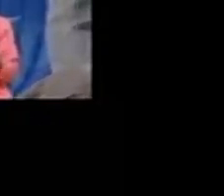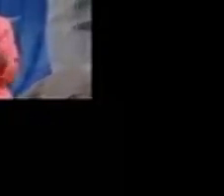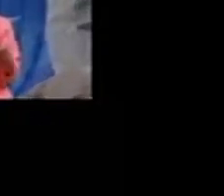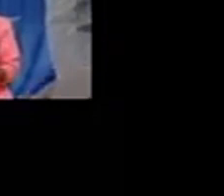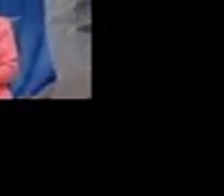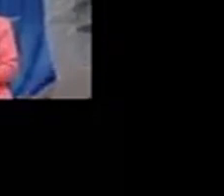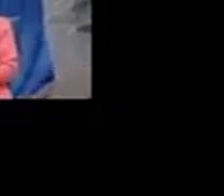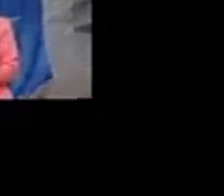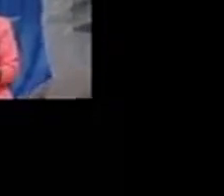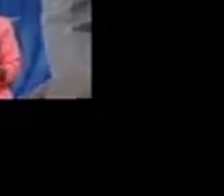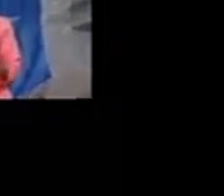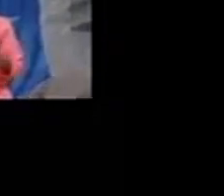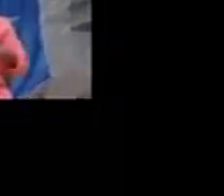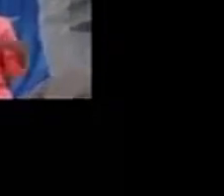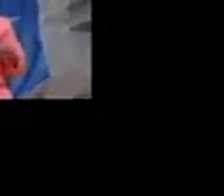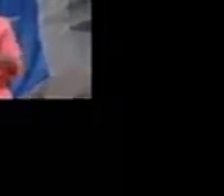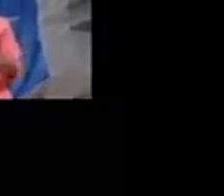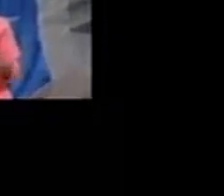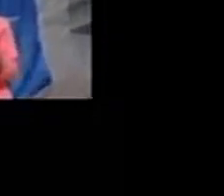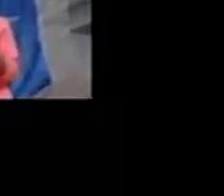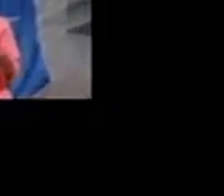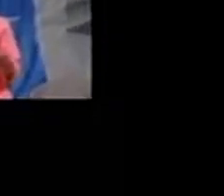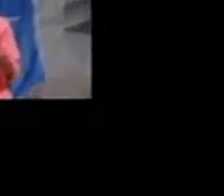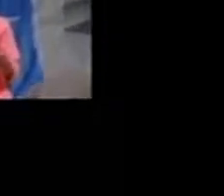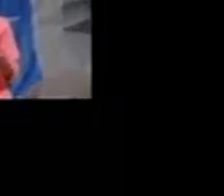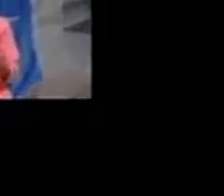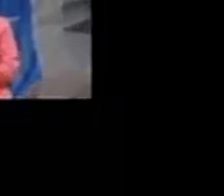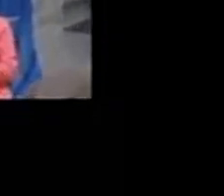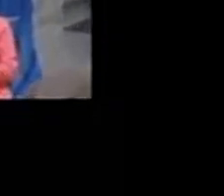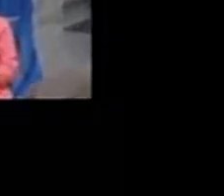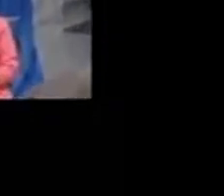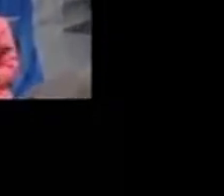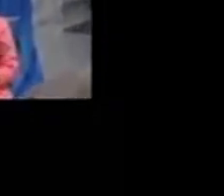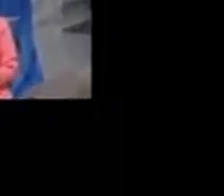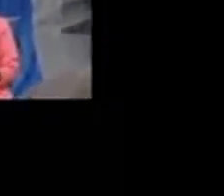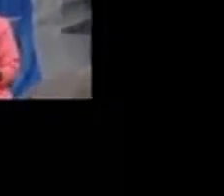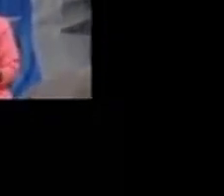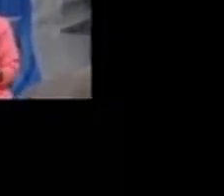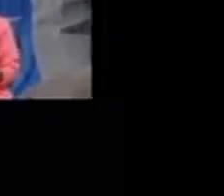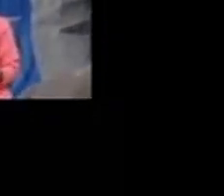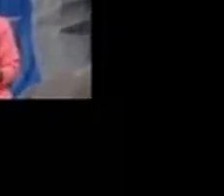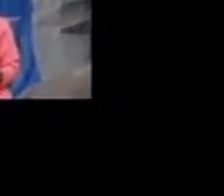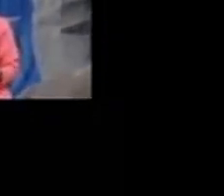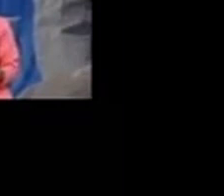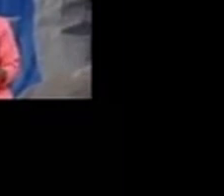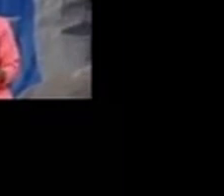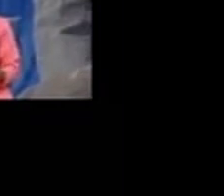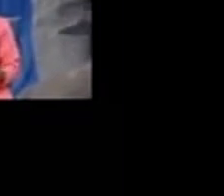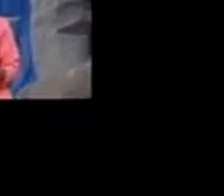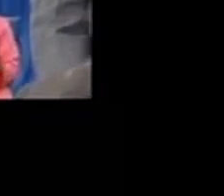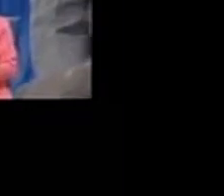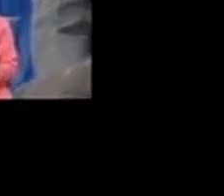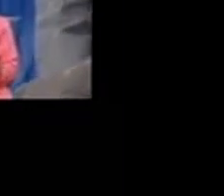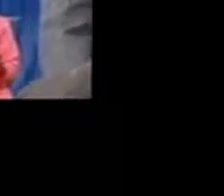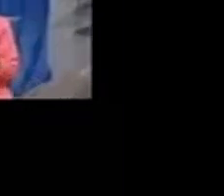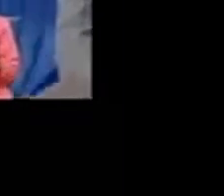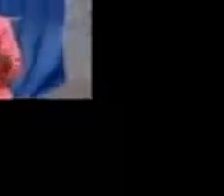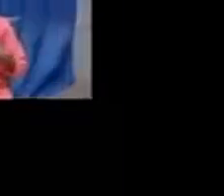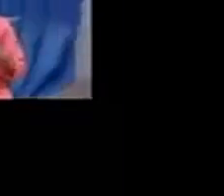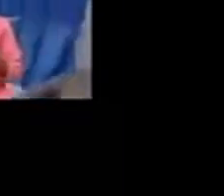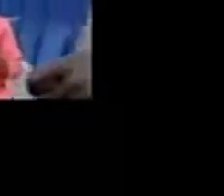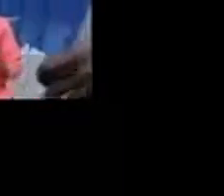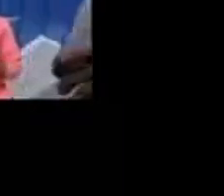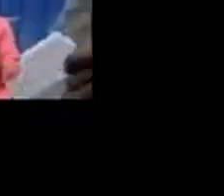le. So igba to se kini yen o ti ku o lara mi mburo re